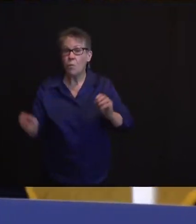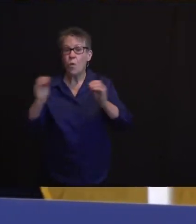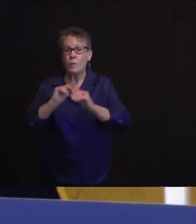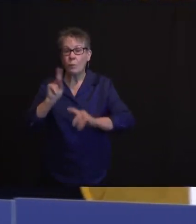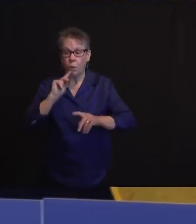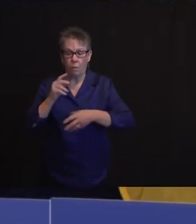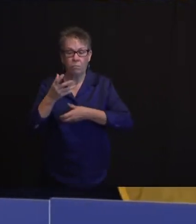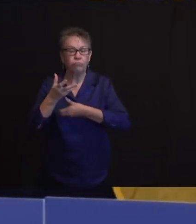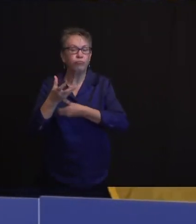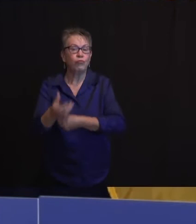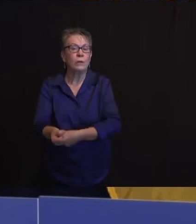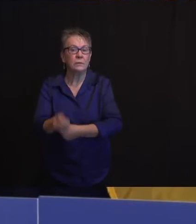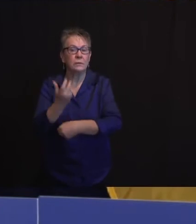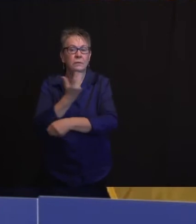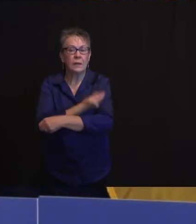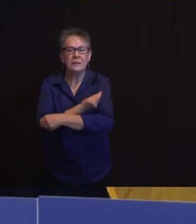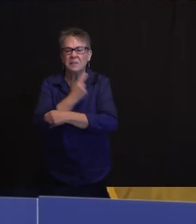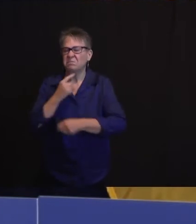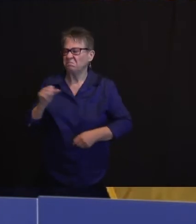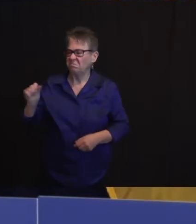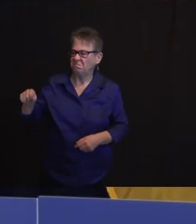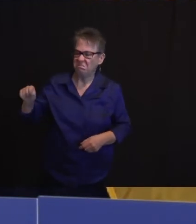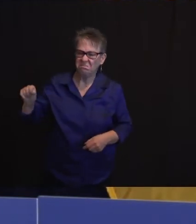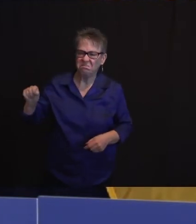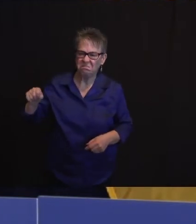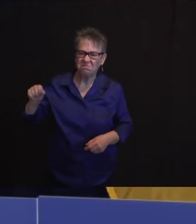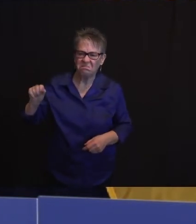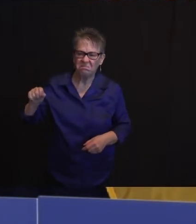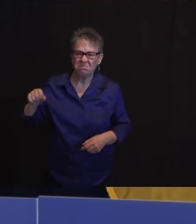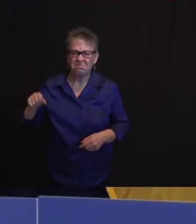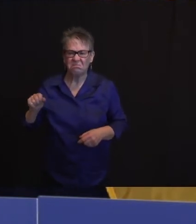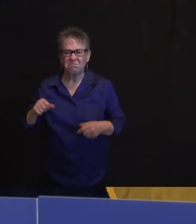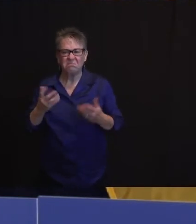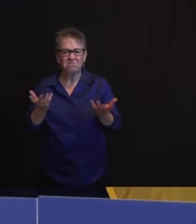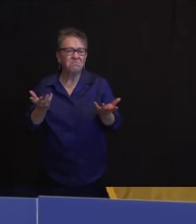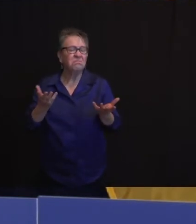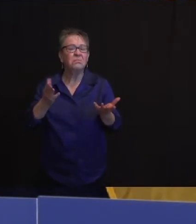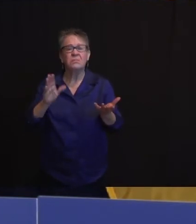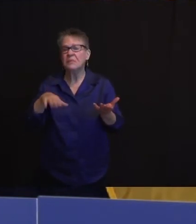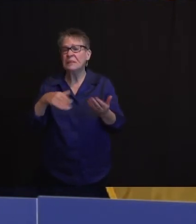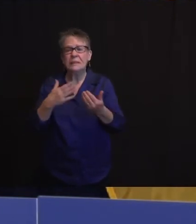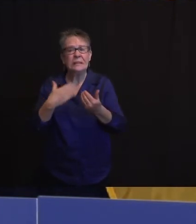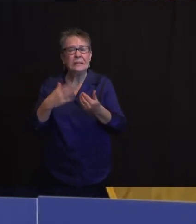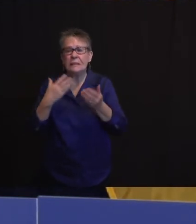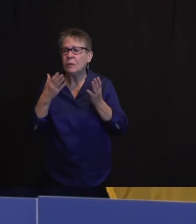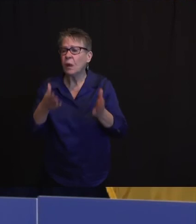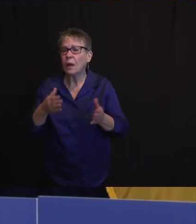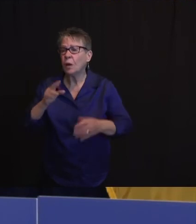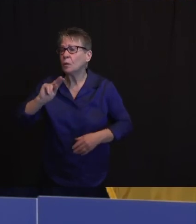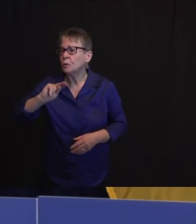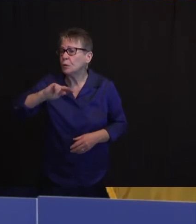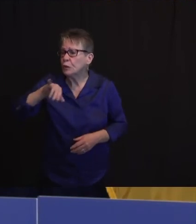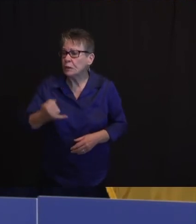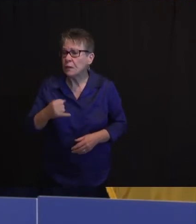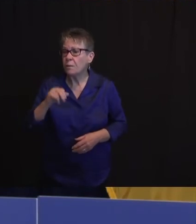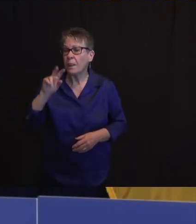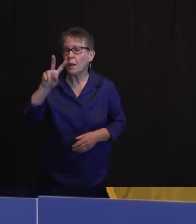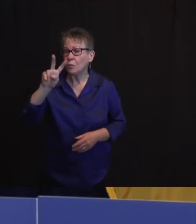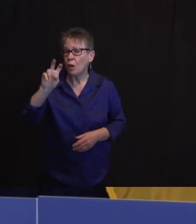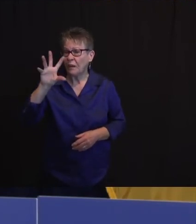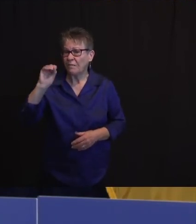mean, let me put it relatively simply. In New Jersey, we've had about 500,000 cases of COVID with almost